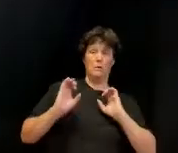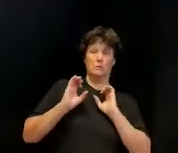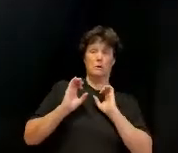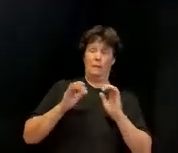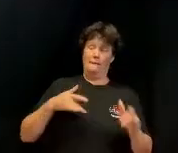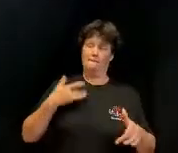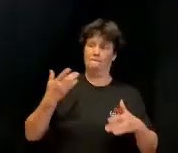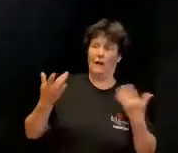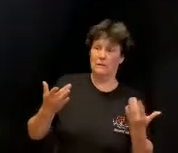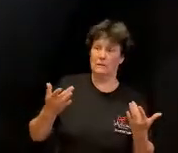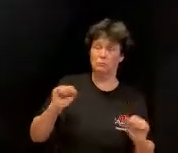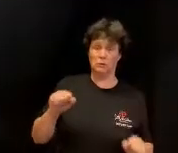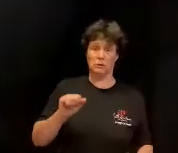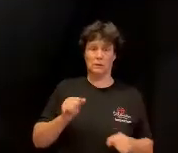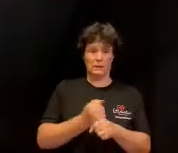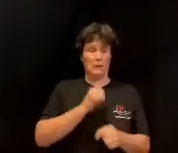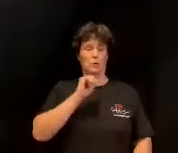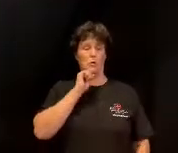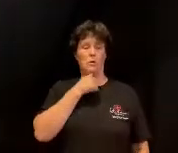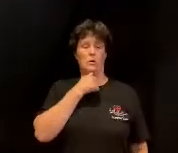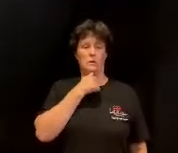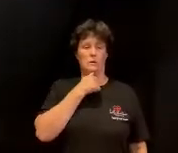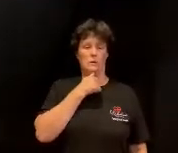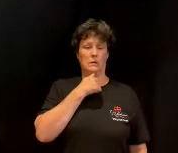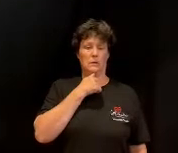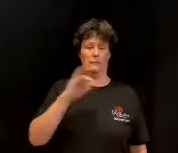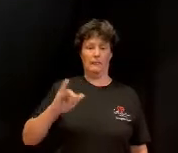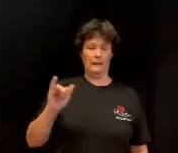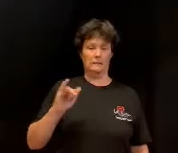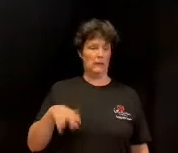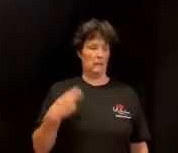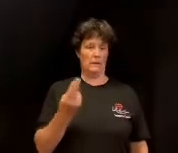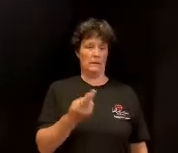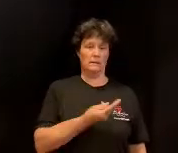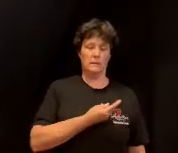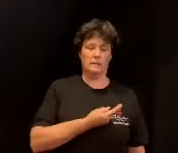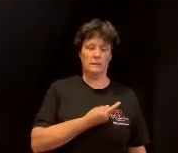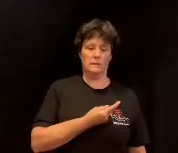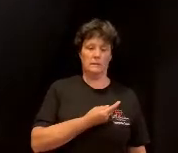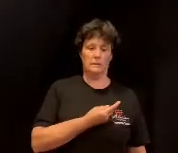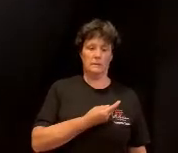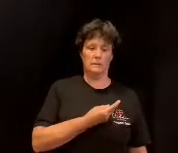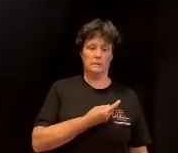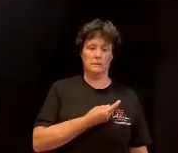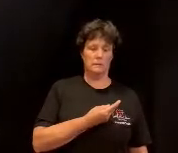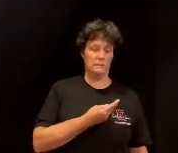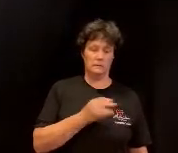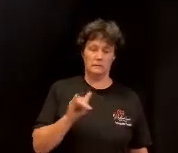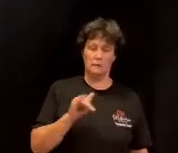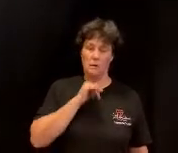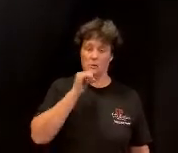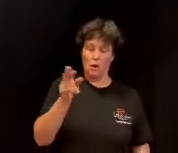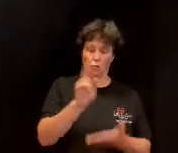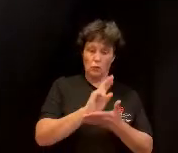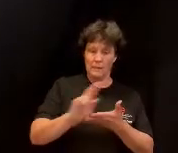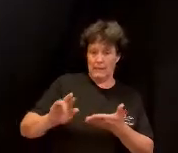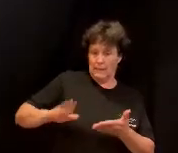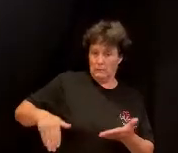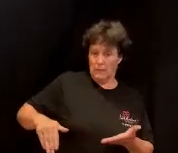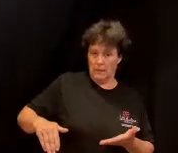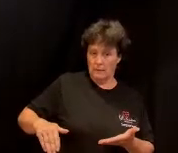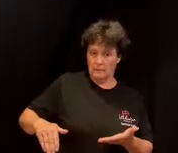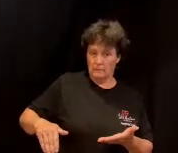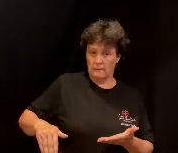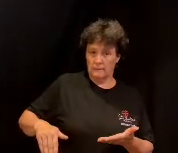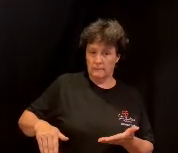feelings, they hurt. They're just like us, right? They're just not redeemed yet.